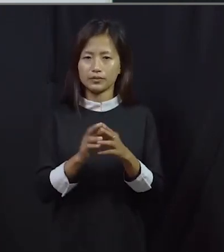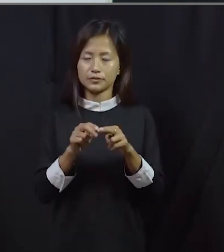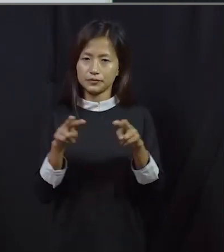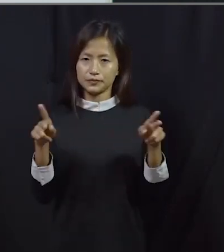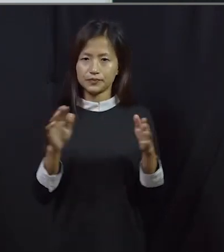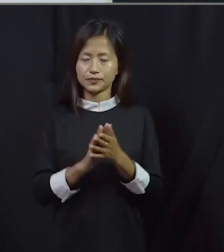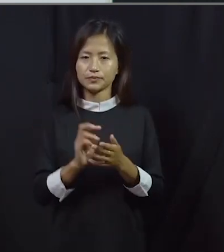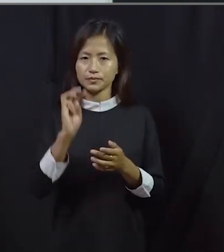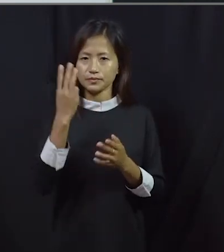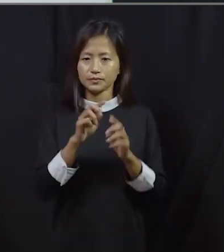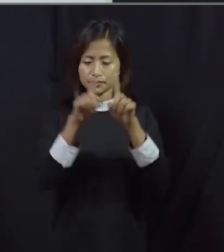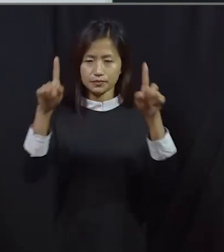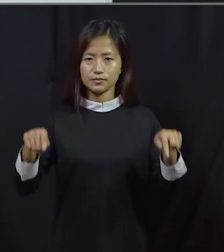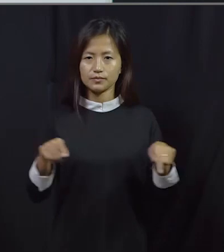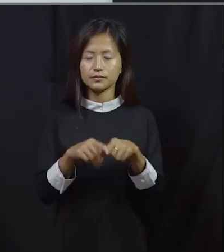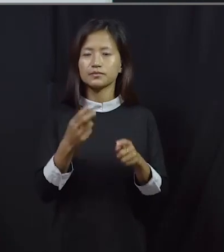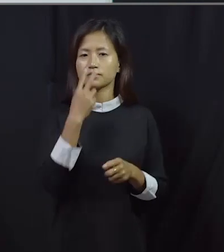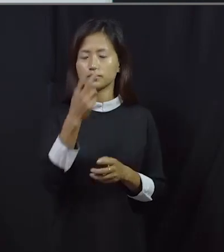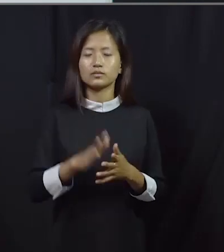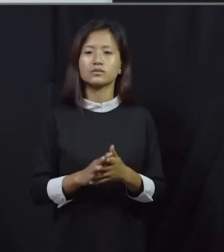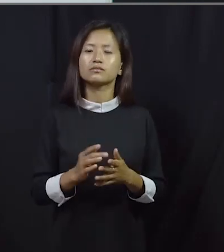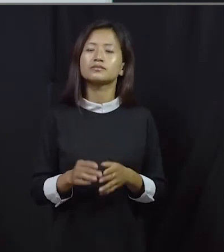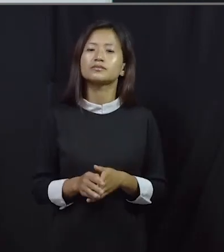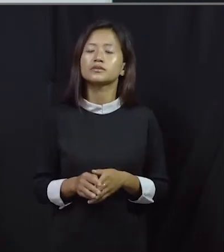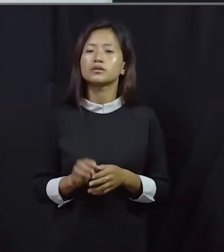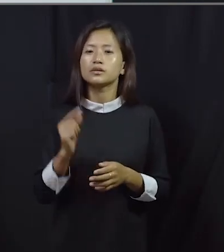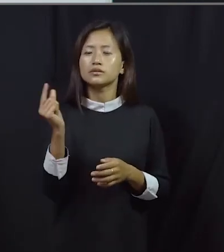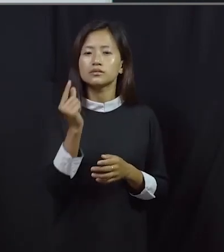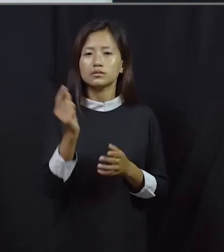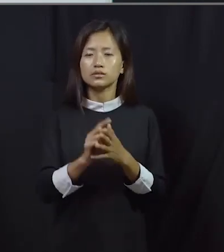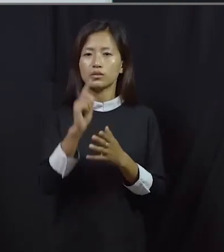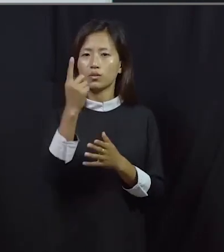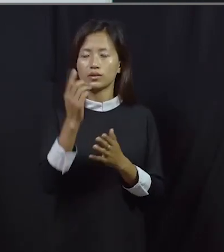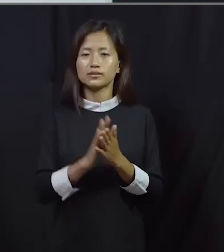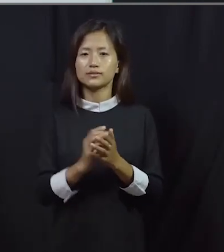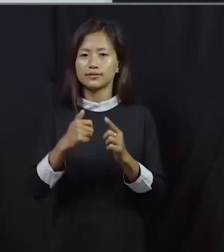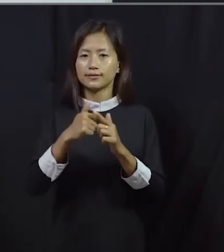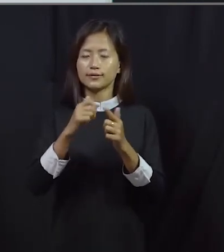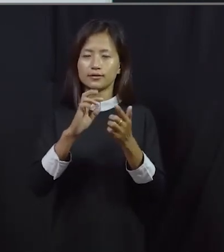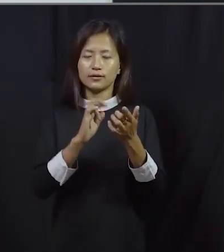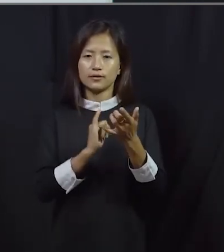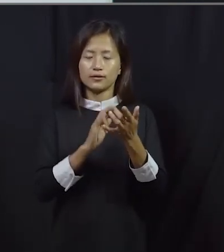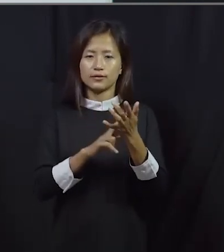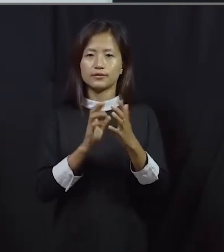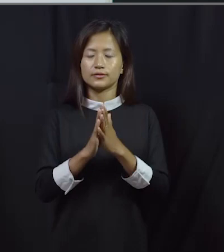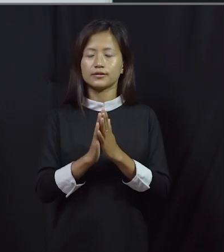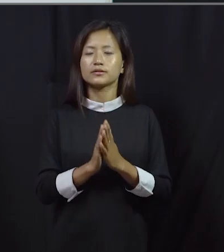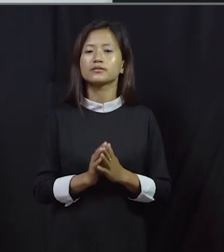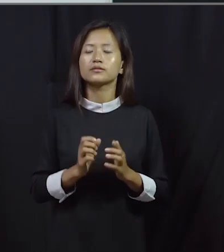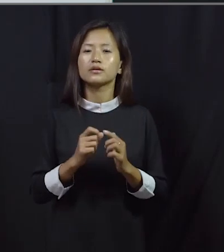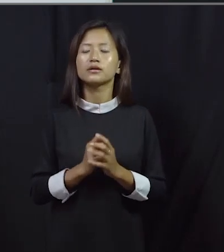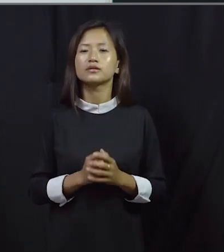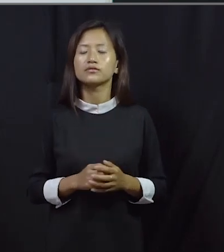is heat energy or any kind of energy, we use only one kind of unit, that is joule. That is